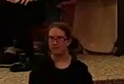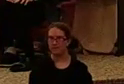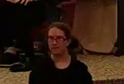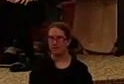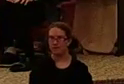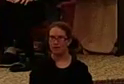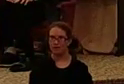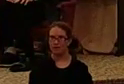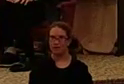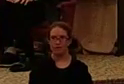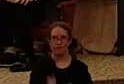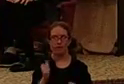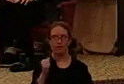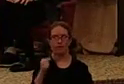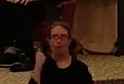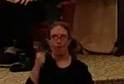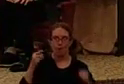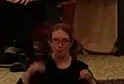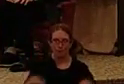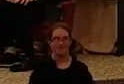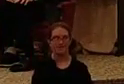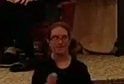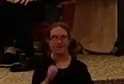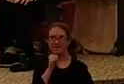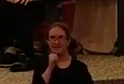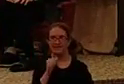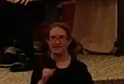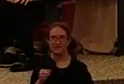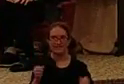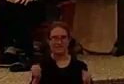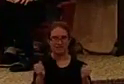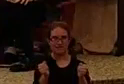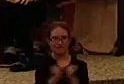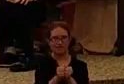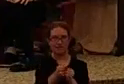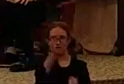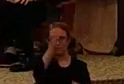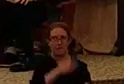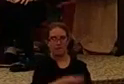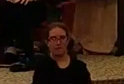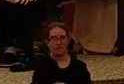who follow their own route, who didn't include God in their plans.